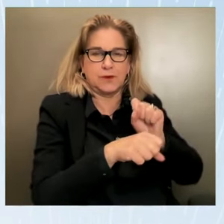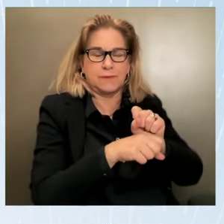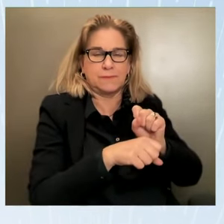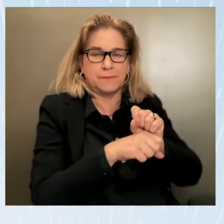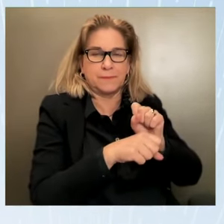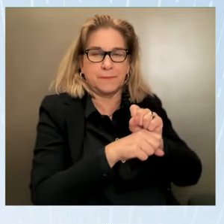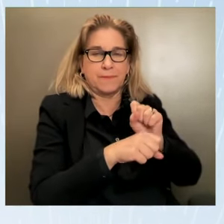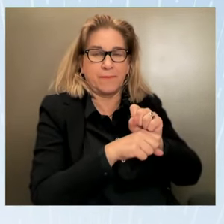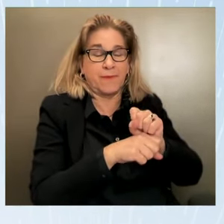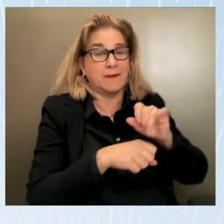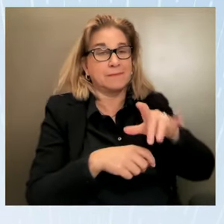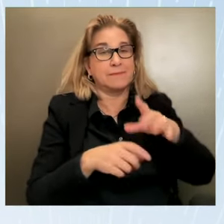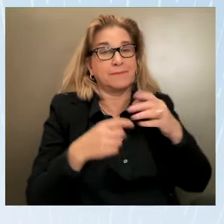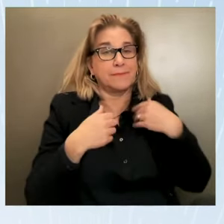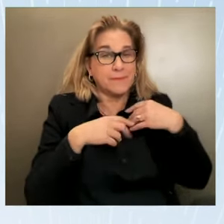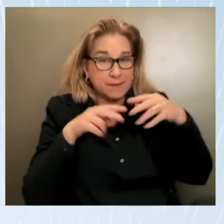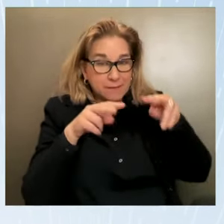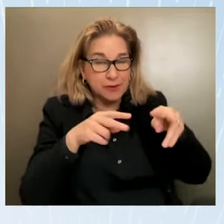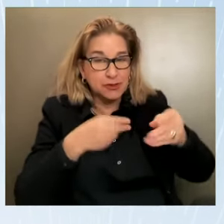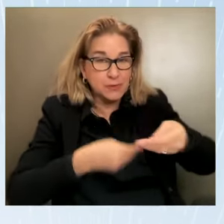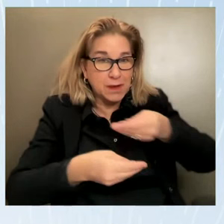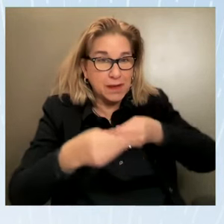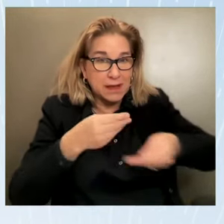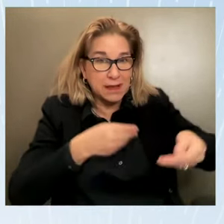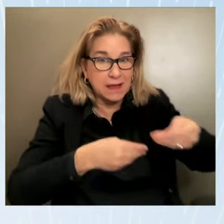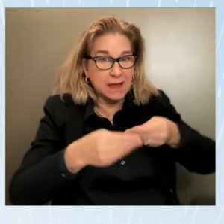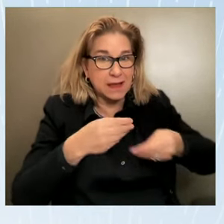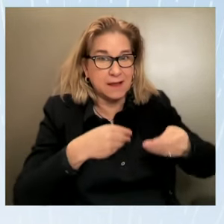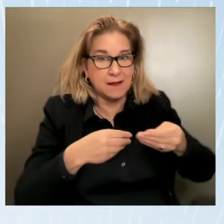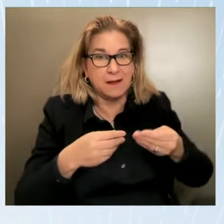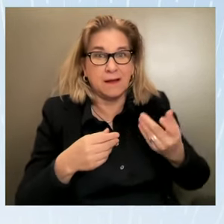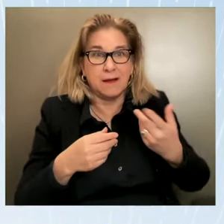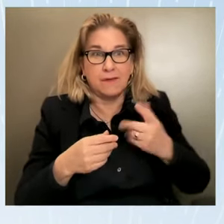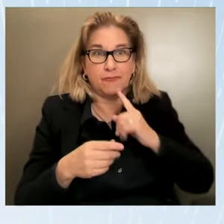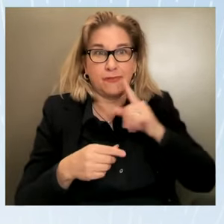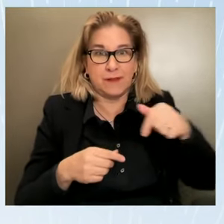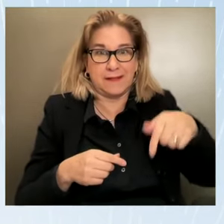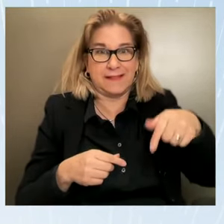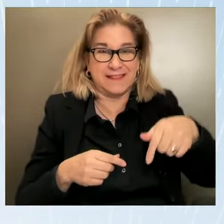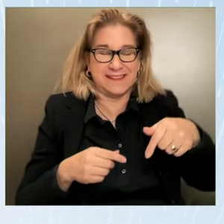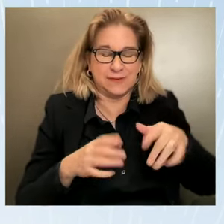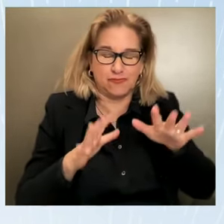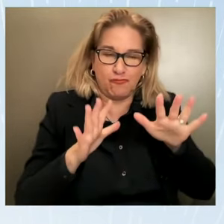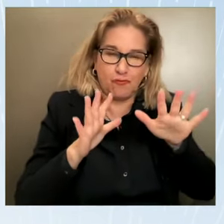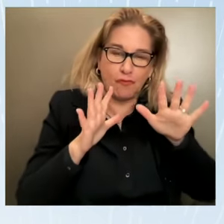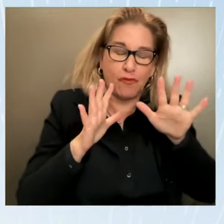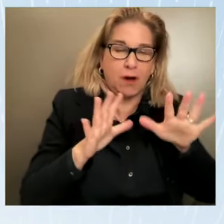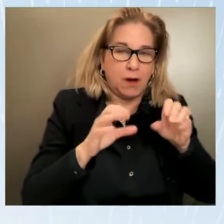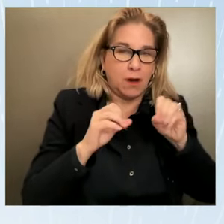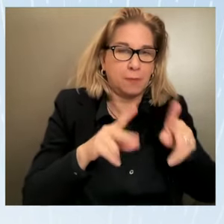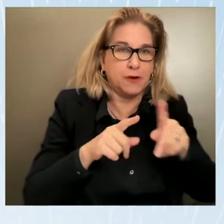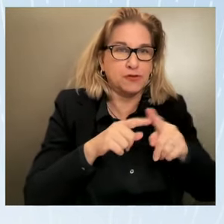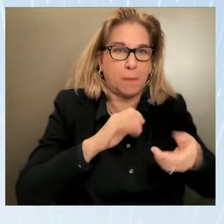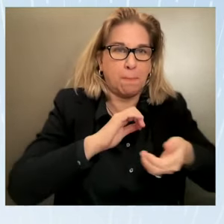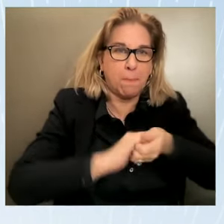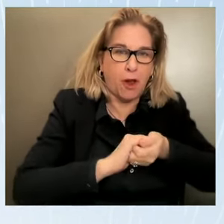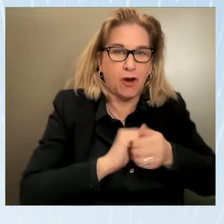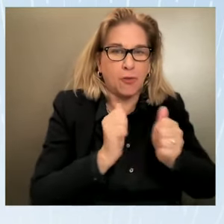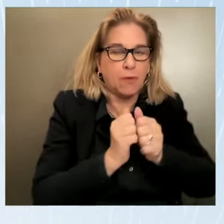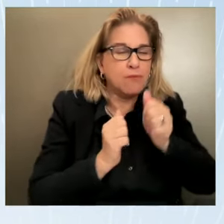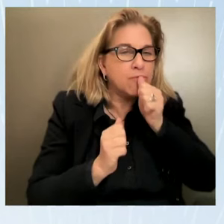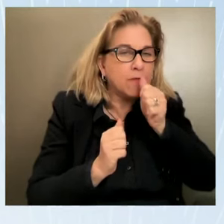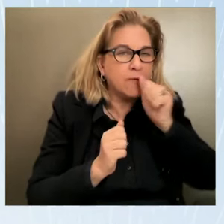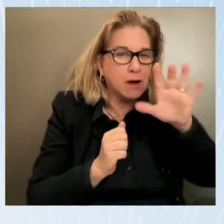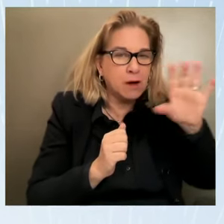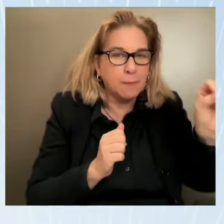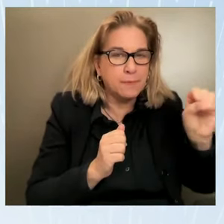us a unique opportunity to collaborate with the private sector to convey critical information about human trafficking and forced